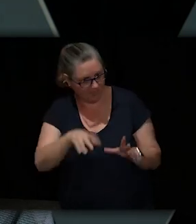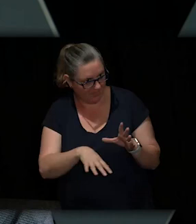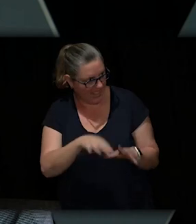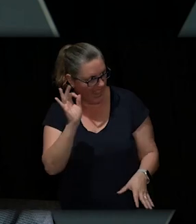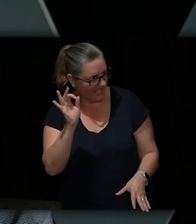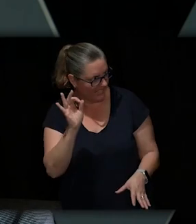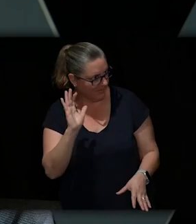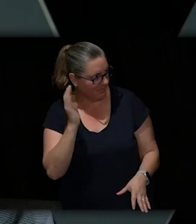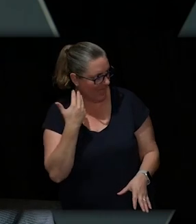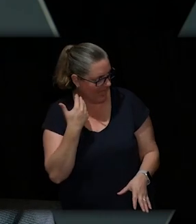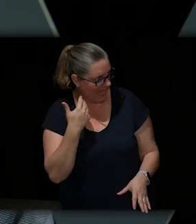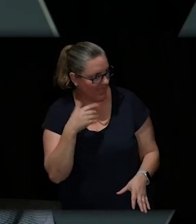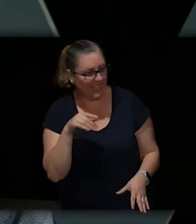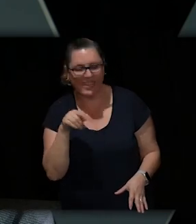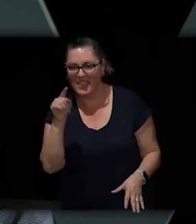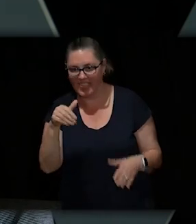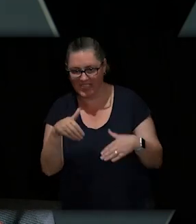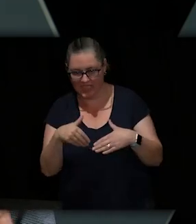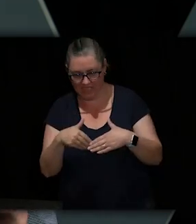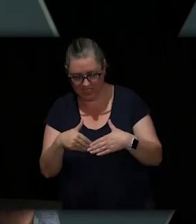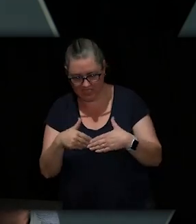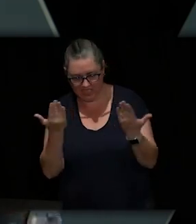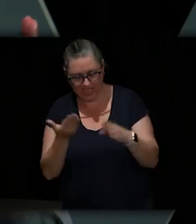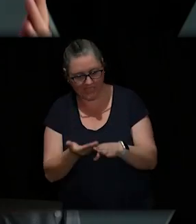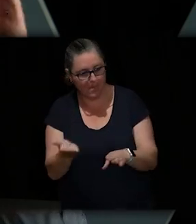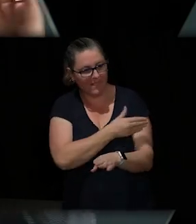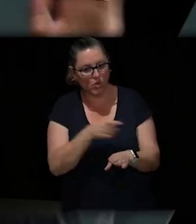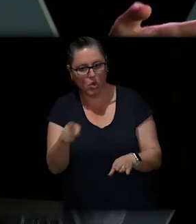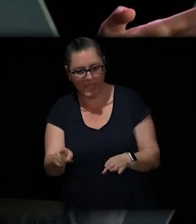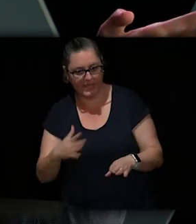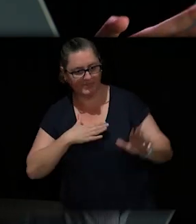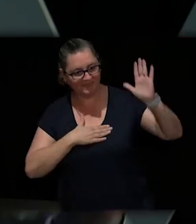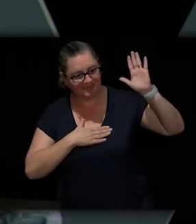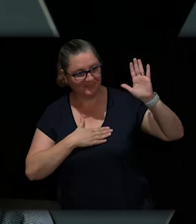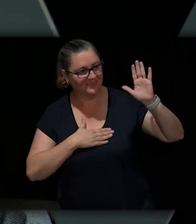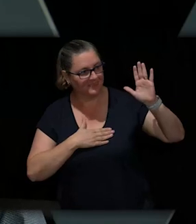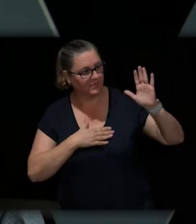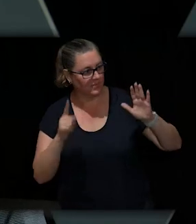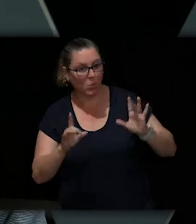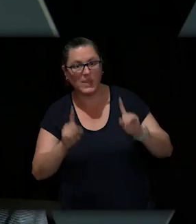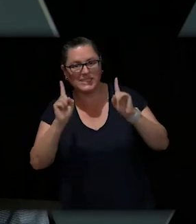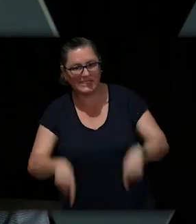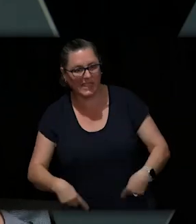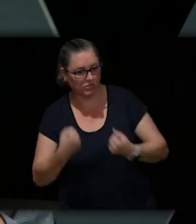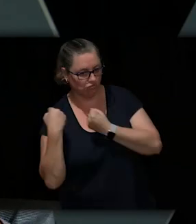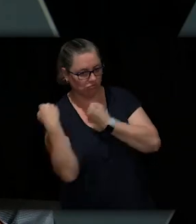the day before his inauguration, my wife and I started a drive across the country. We left Washington, D.C.,